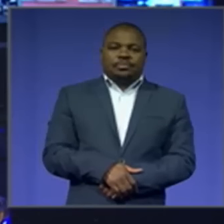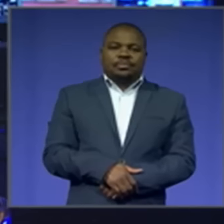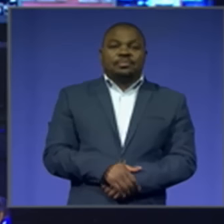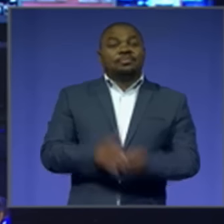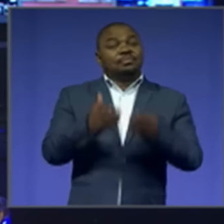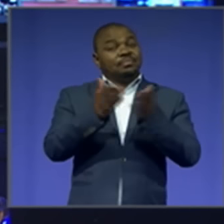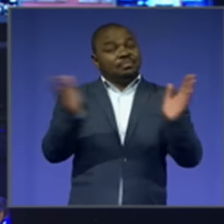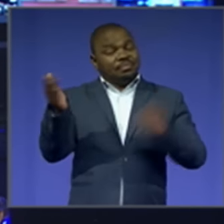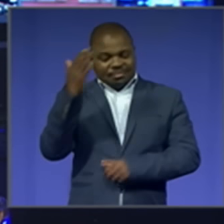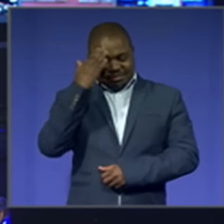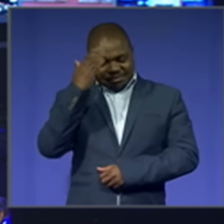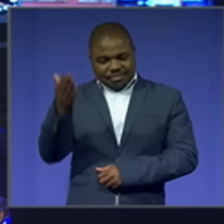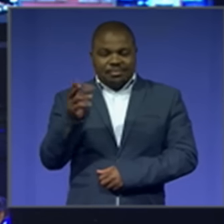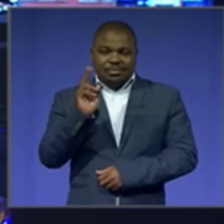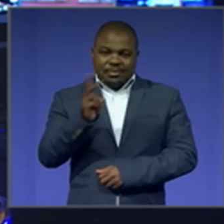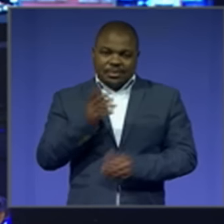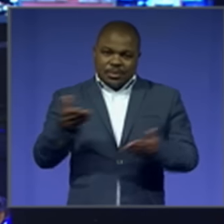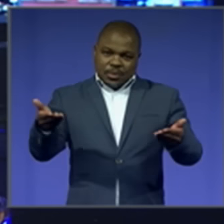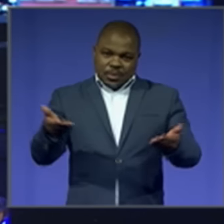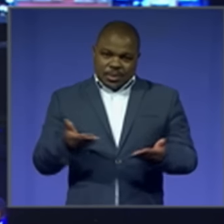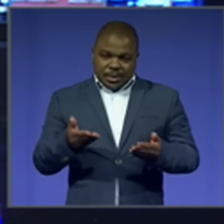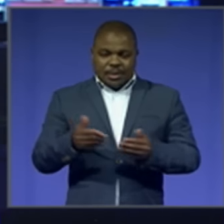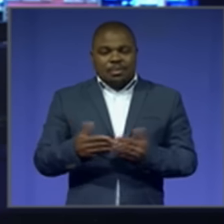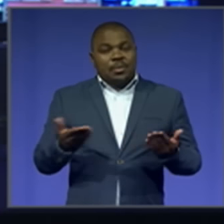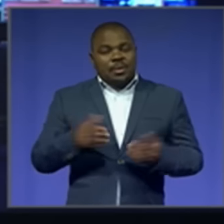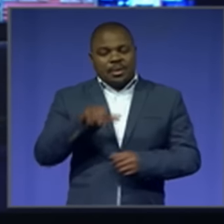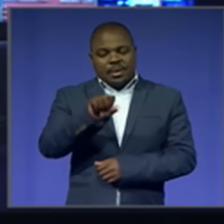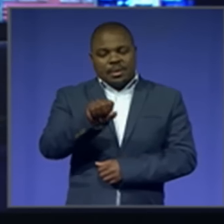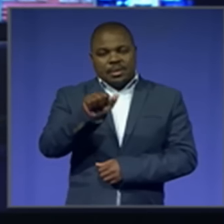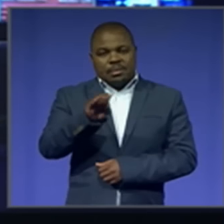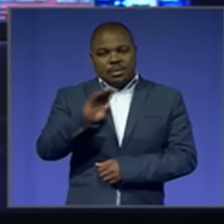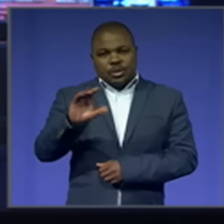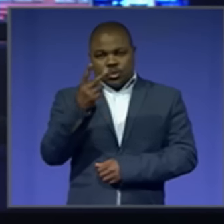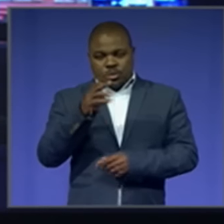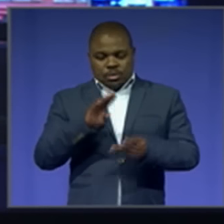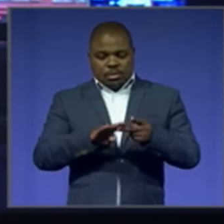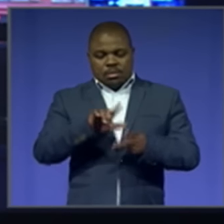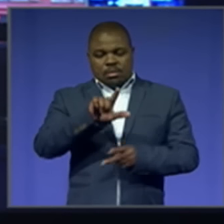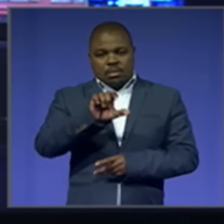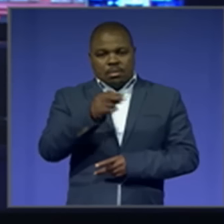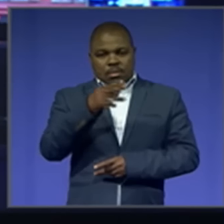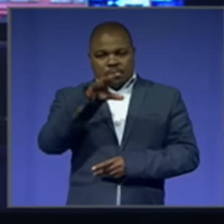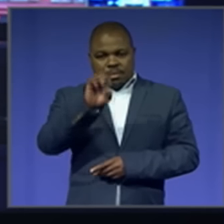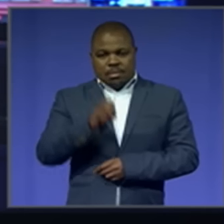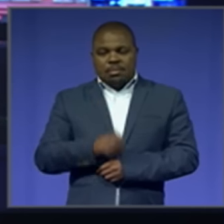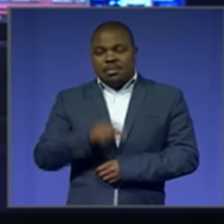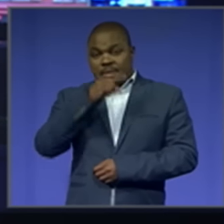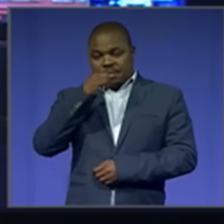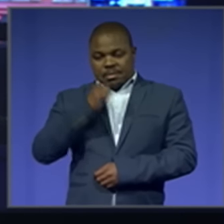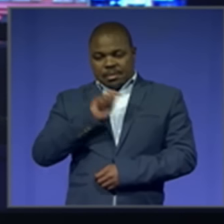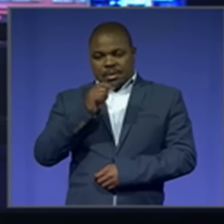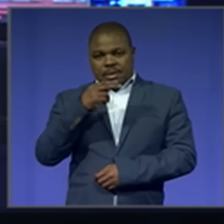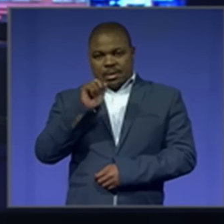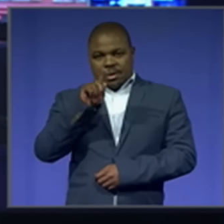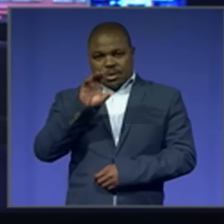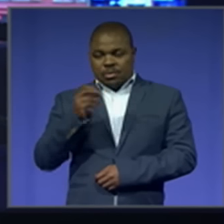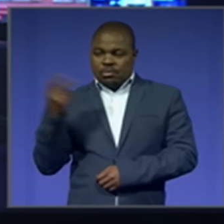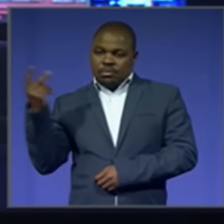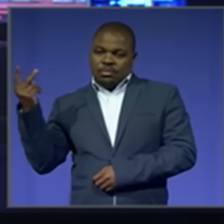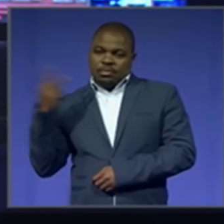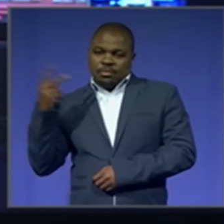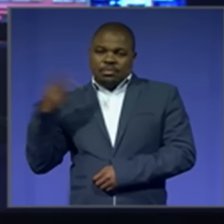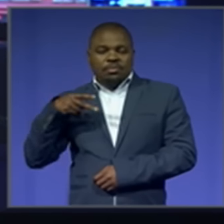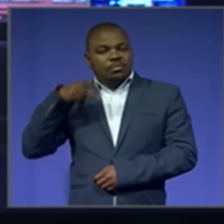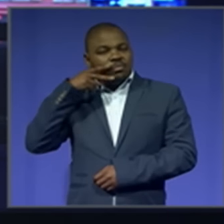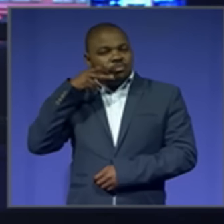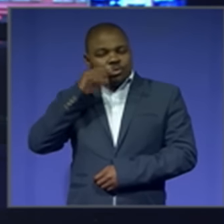Mo idumela re boetse ra omela kwano kanaleng ya mantla SABC 2 le SABC le hae ke Thato Hlanyane, mme ke tla di hasa ka kopanelo